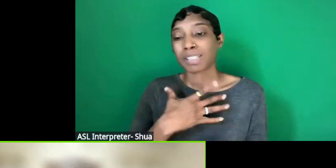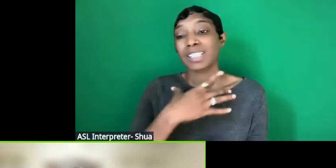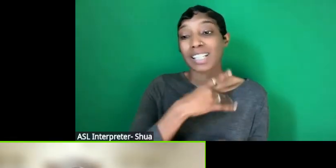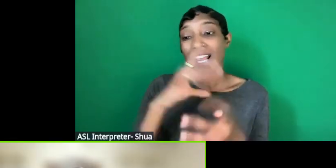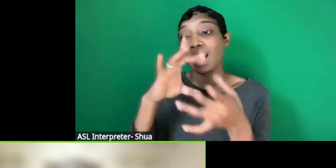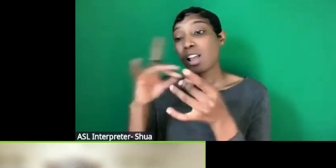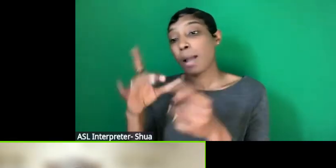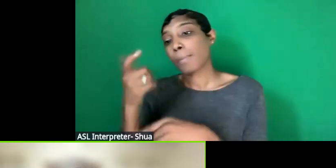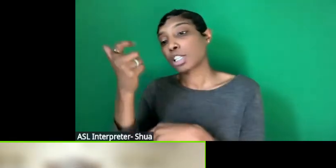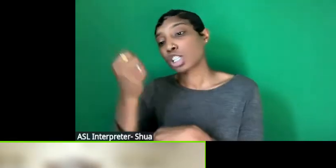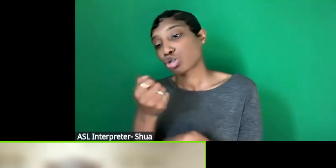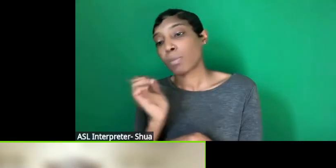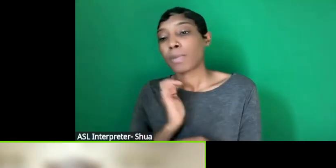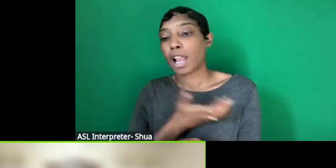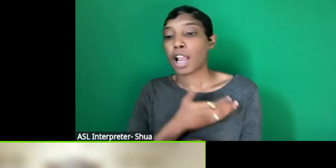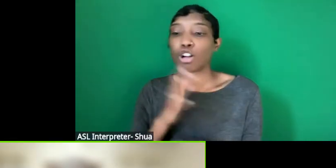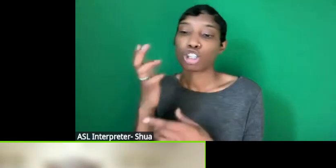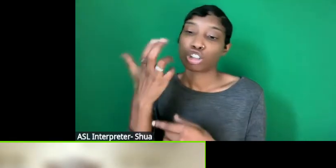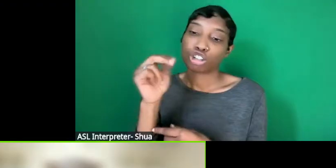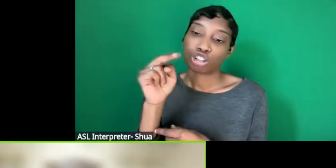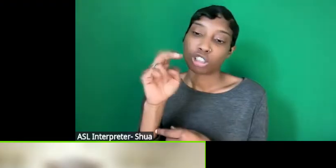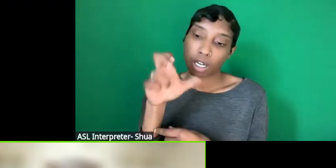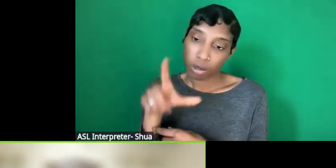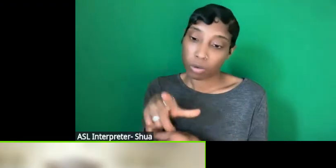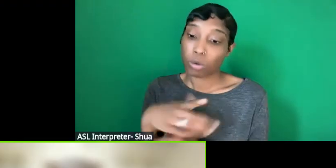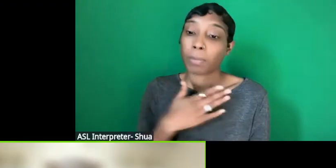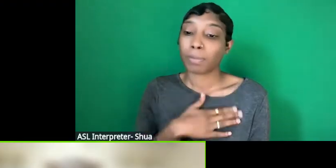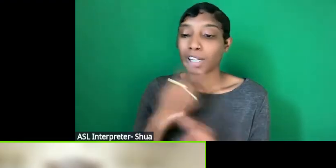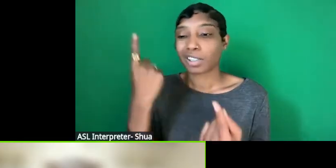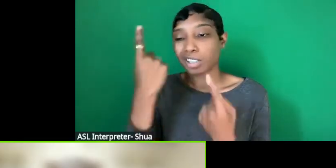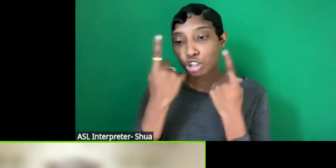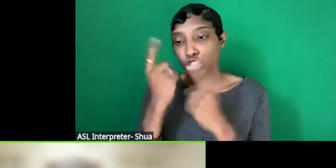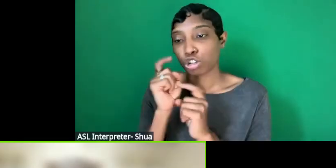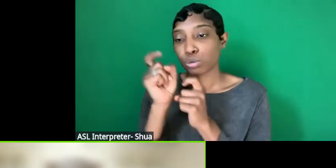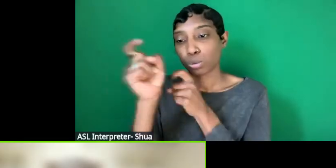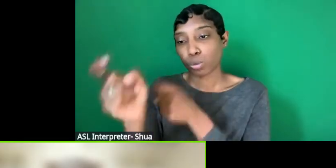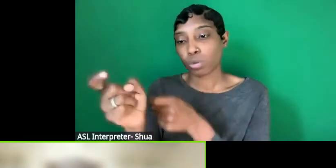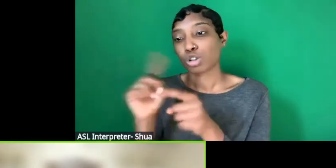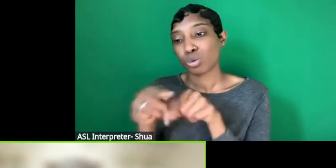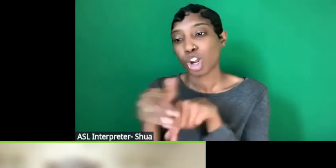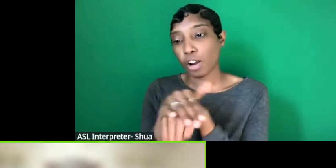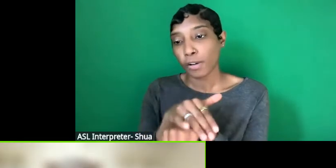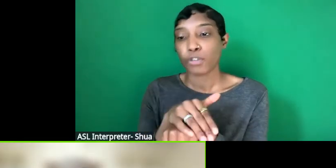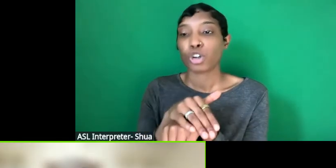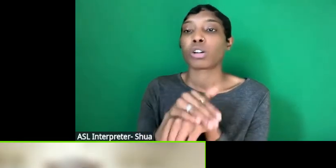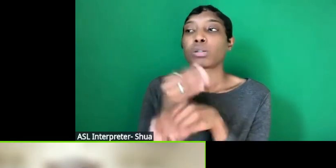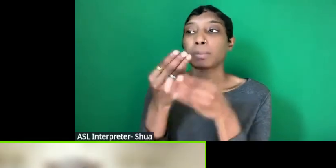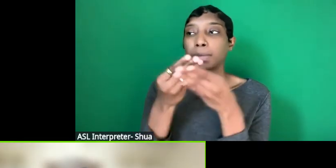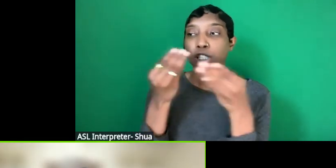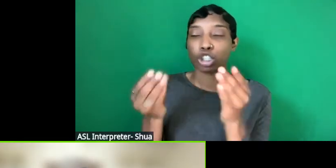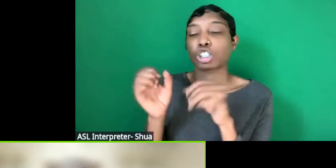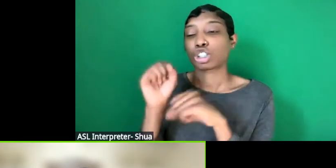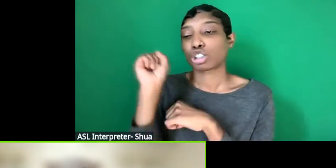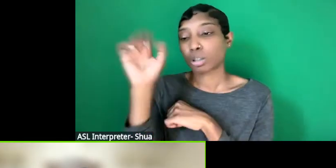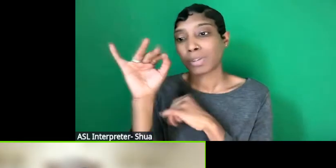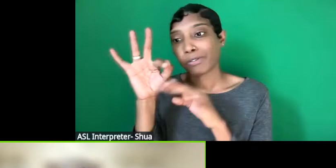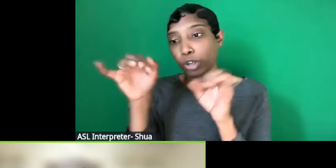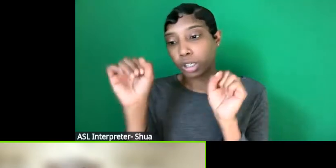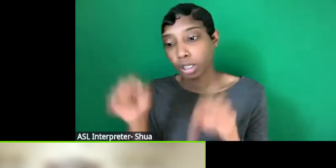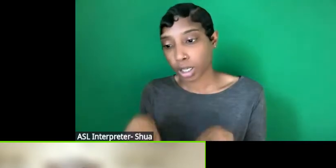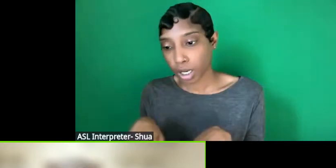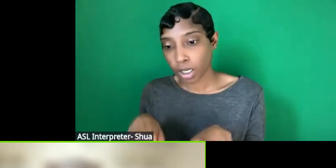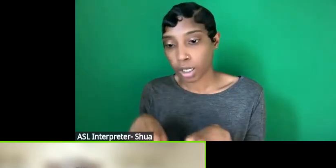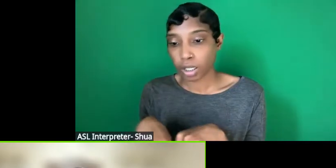and subscribe to our channel. Also, please consider donating to cover the costs of the materials and shipping if you can